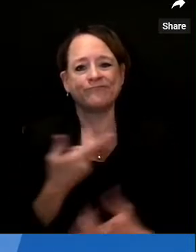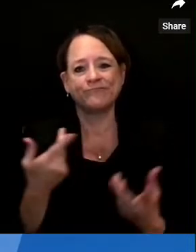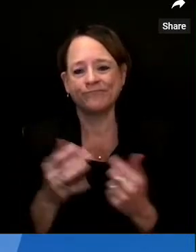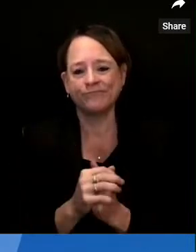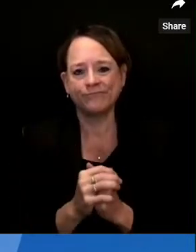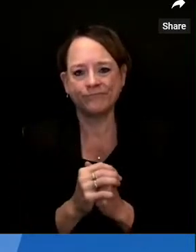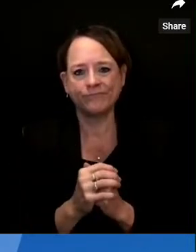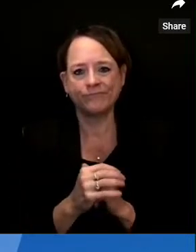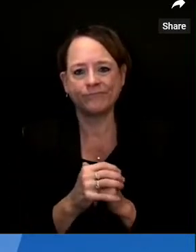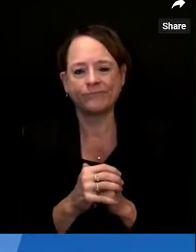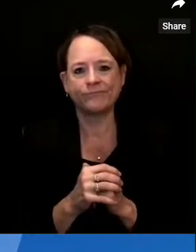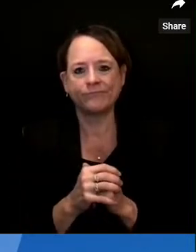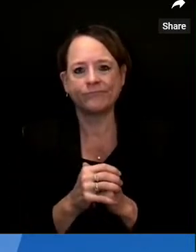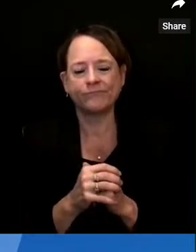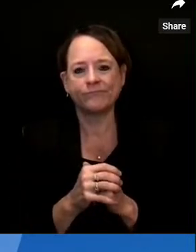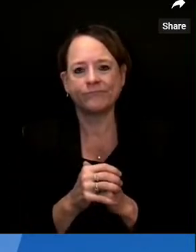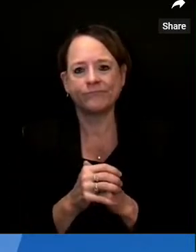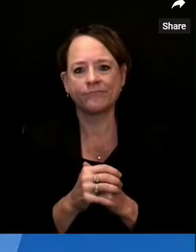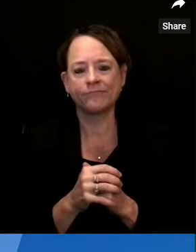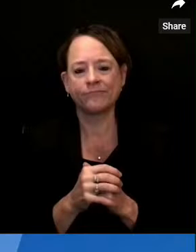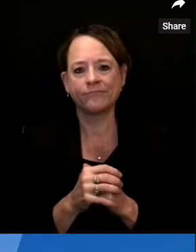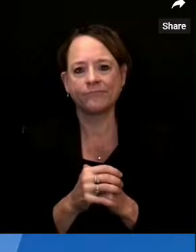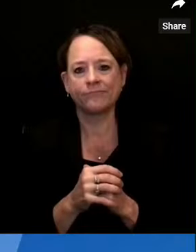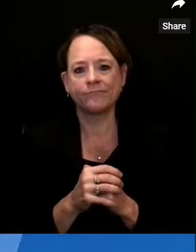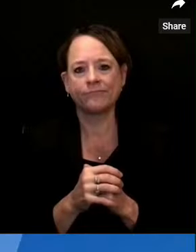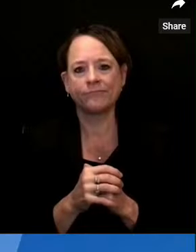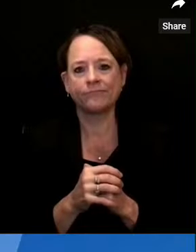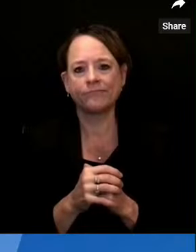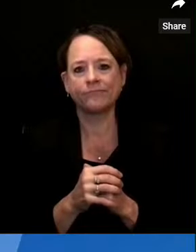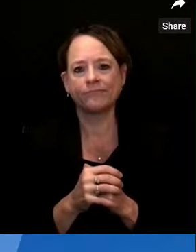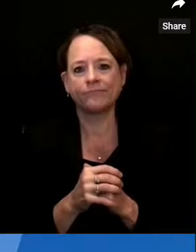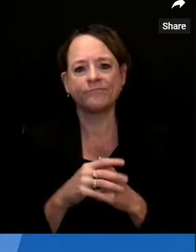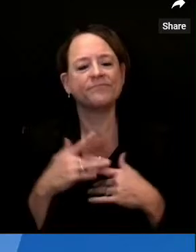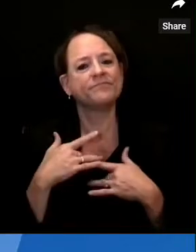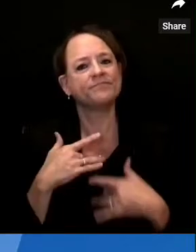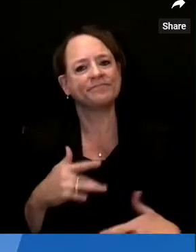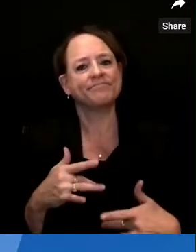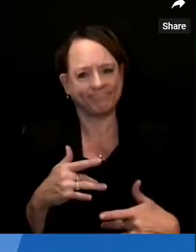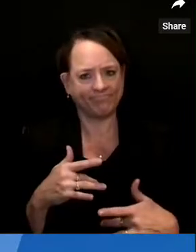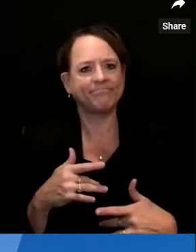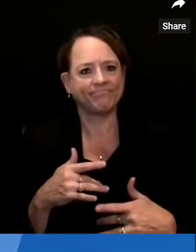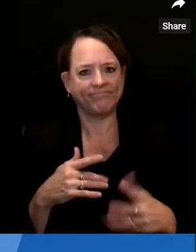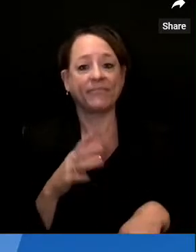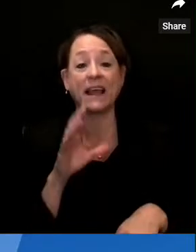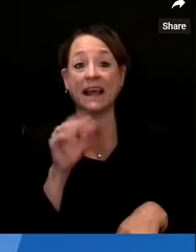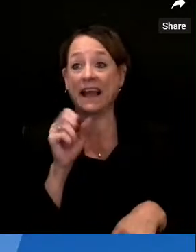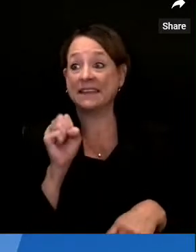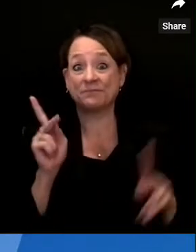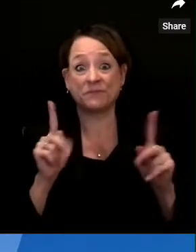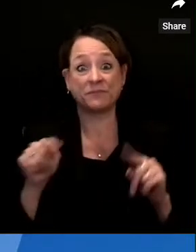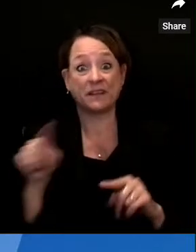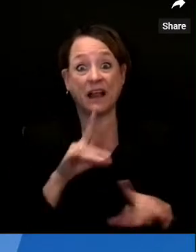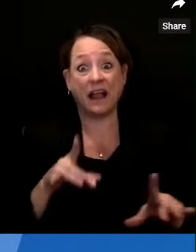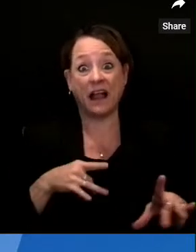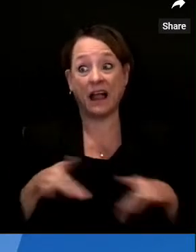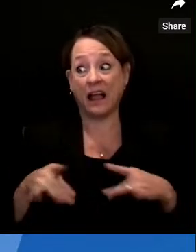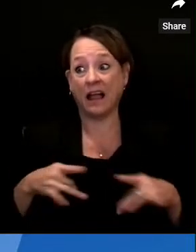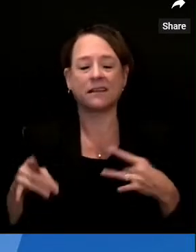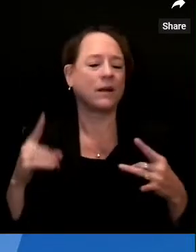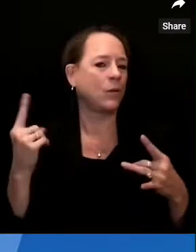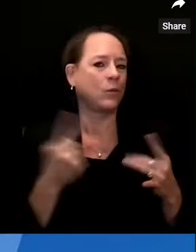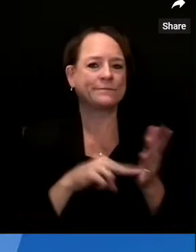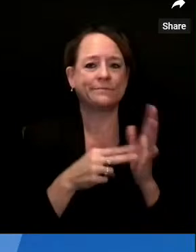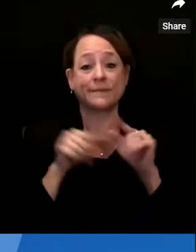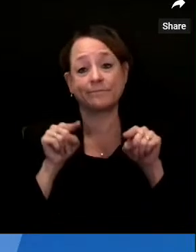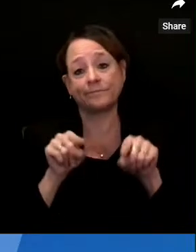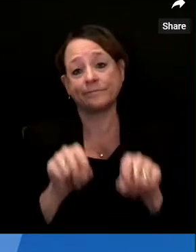it's generally always been the case that when cases go up, deaths go up. We've actually already seeing this. So at the beginning of August, our